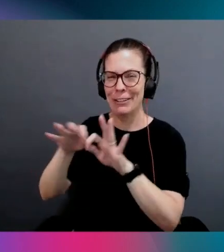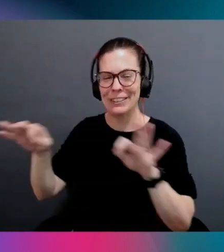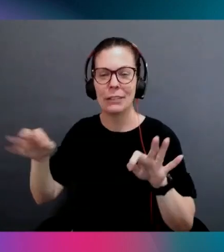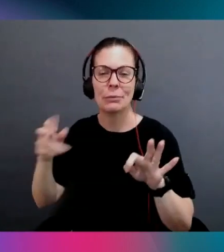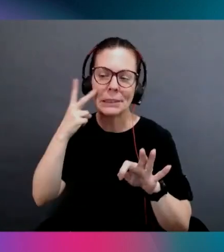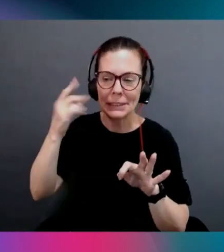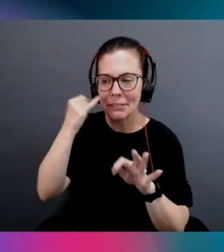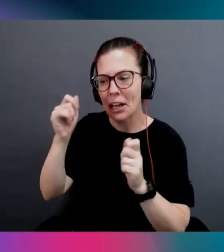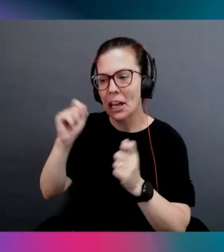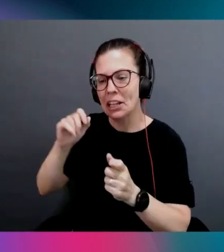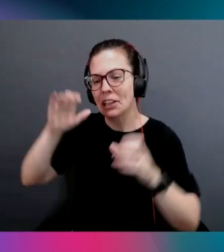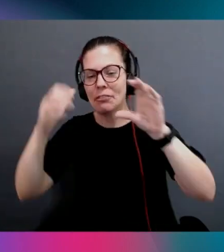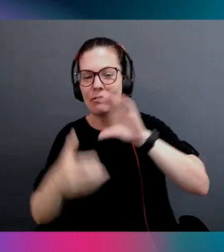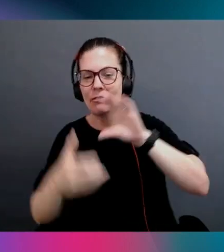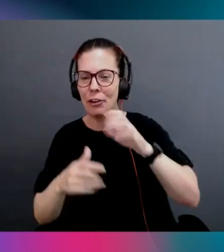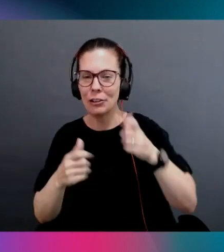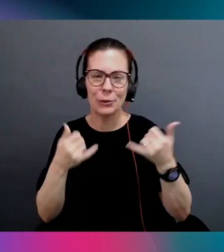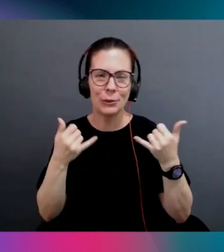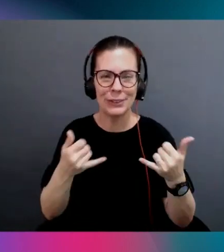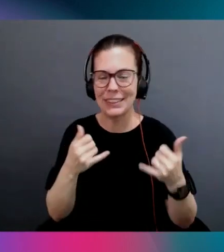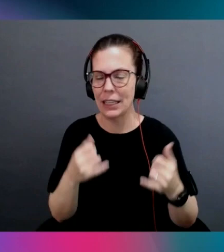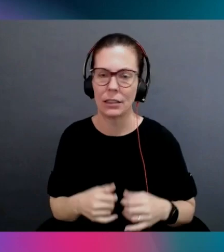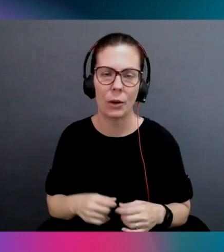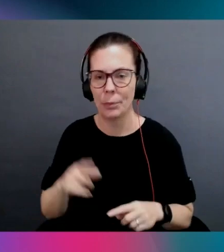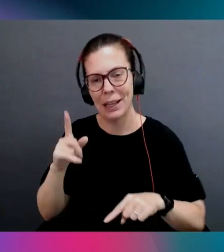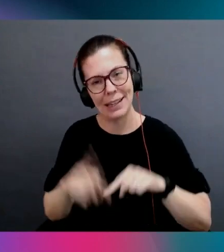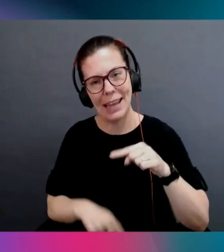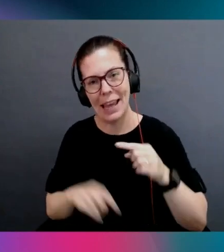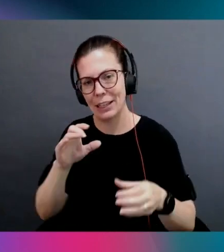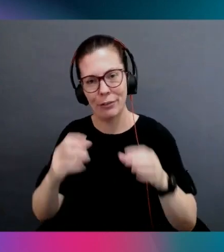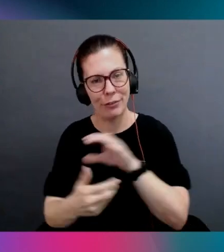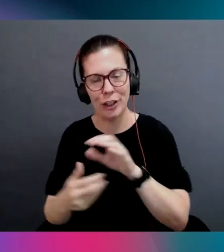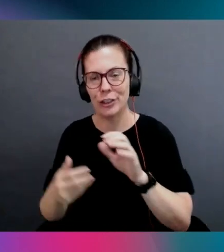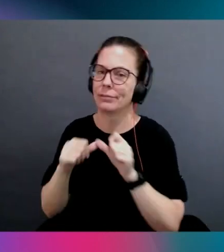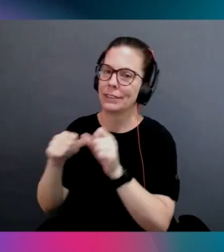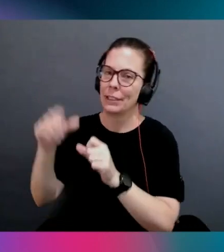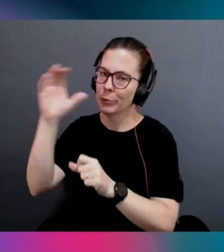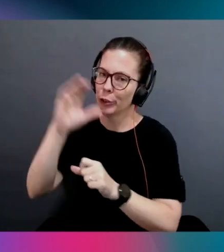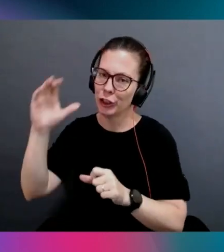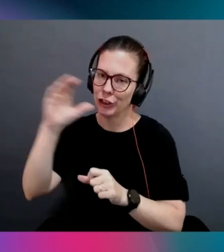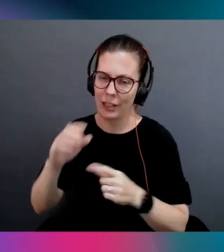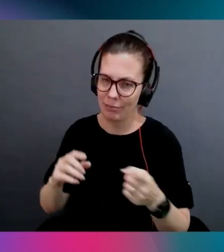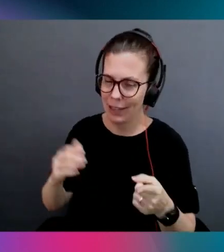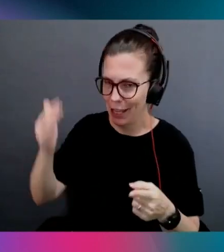convert that to maybe today's one. Nope, I can't. I still have to keep searching. This sounds familiar.